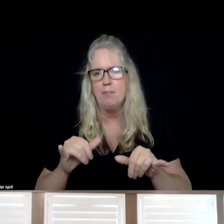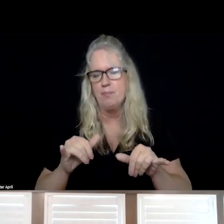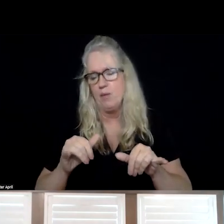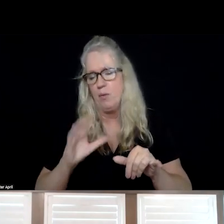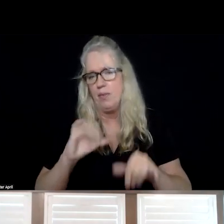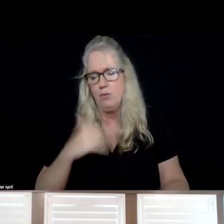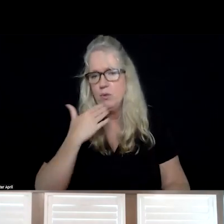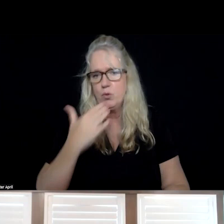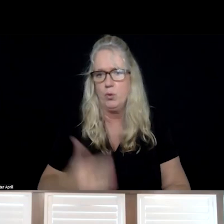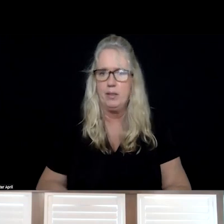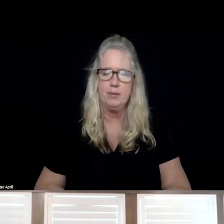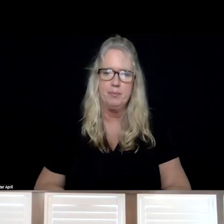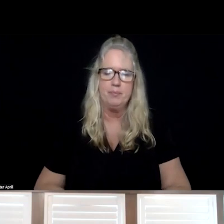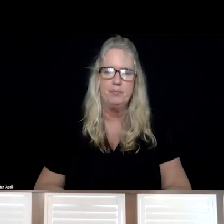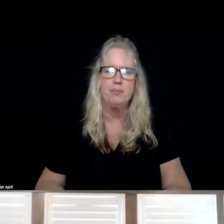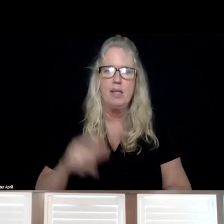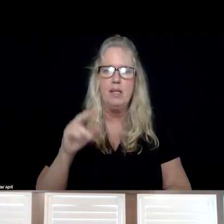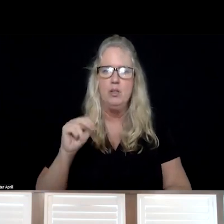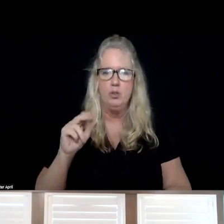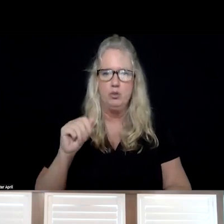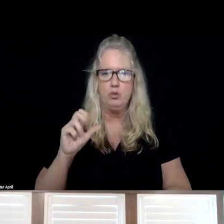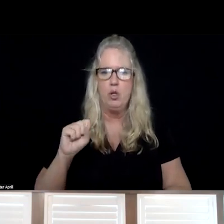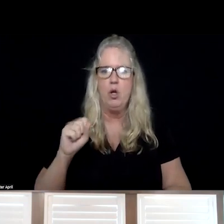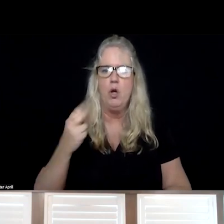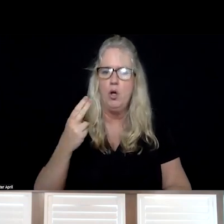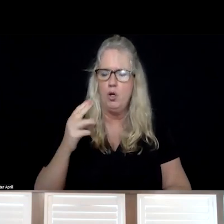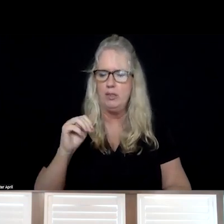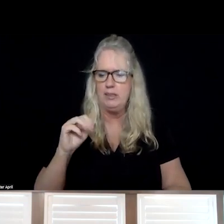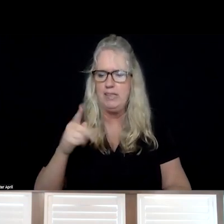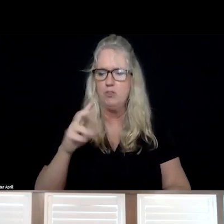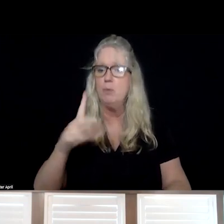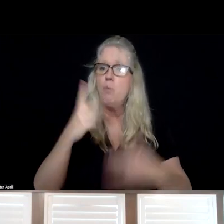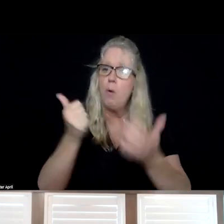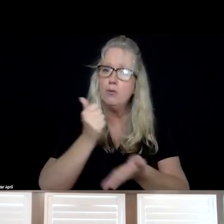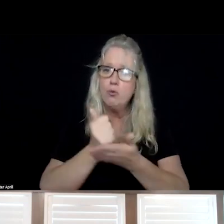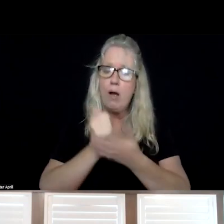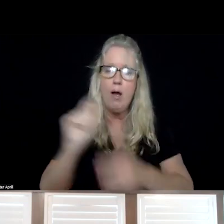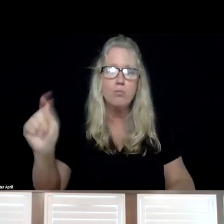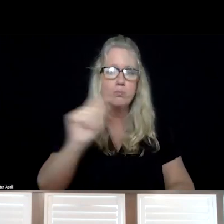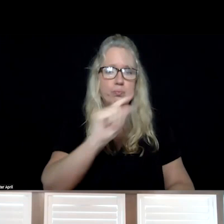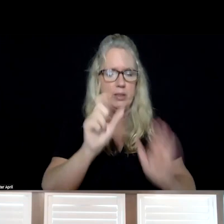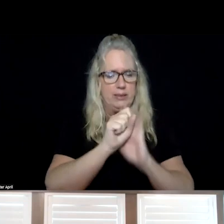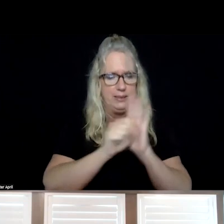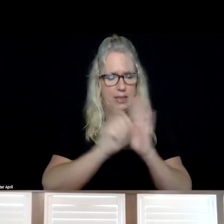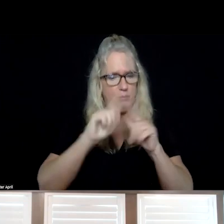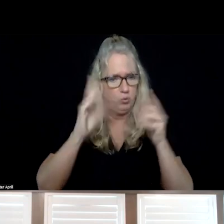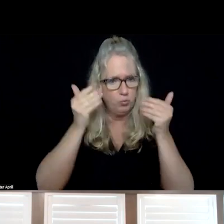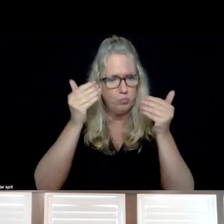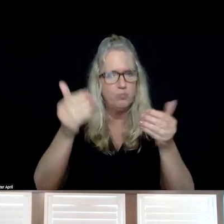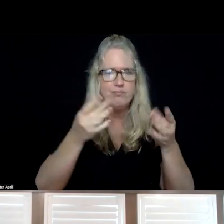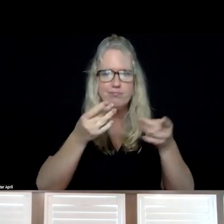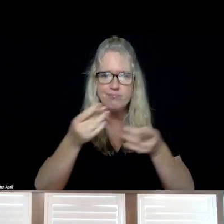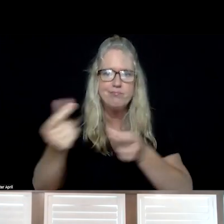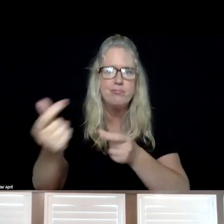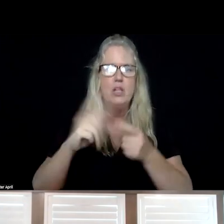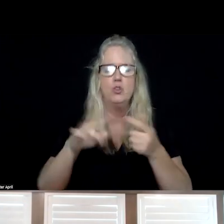it. NASHBID wanted to help the states move in the direction of making this happen. And so we